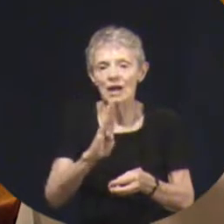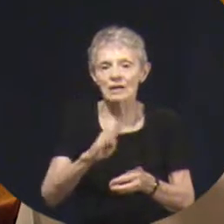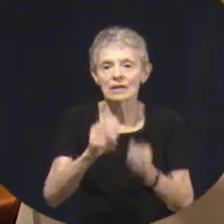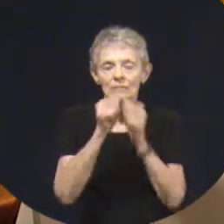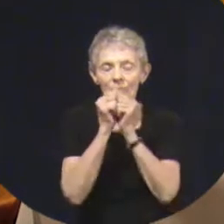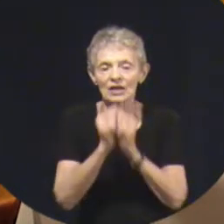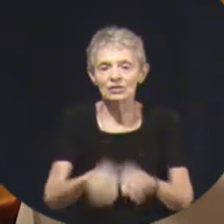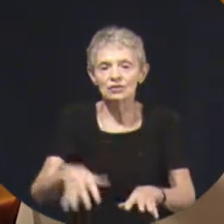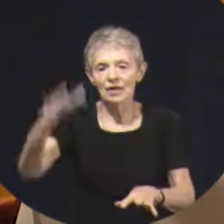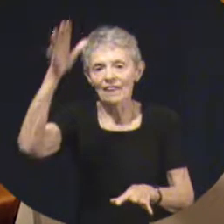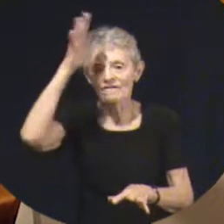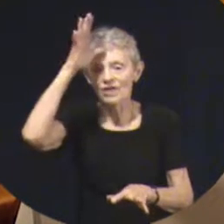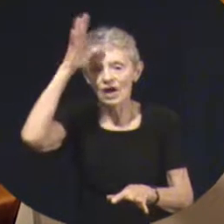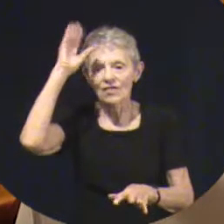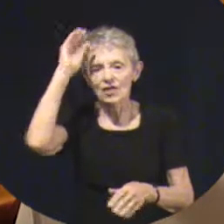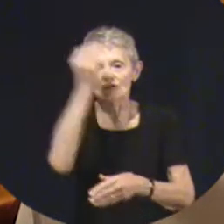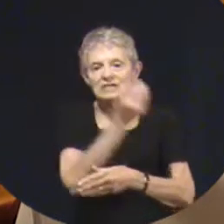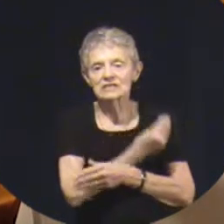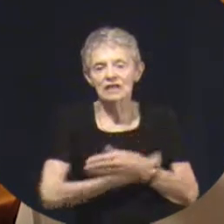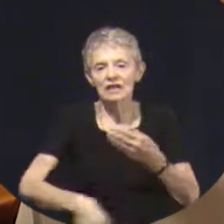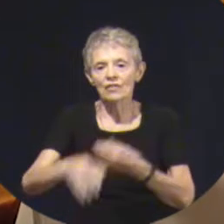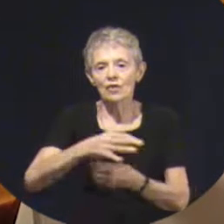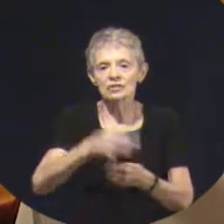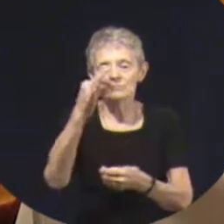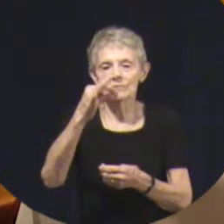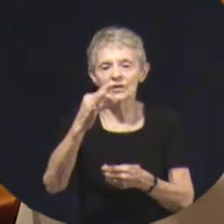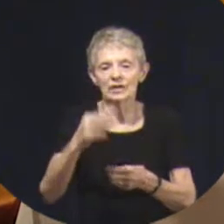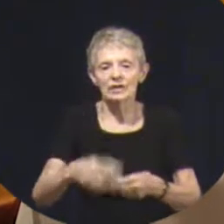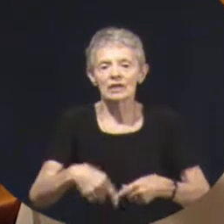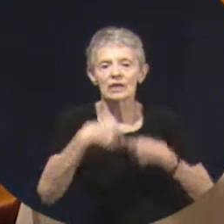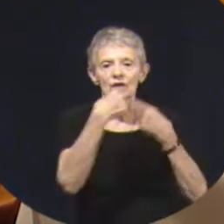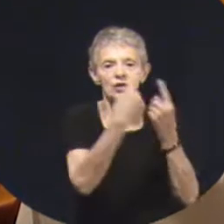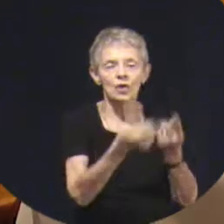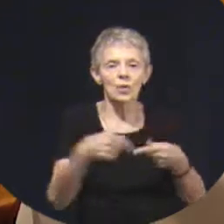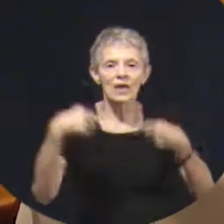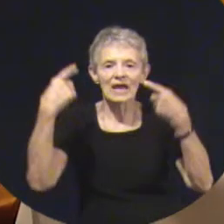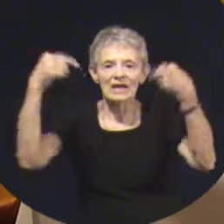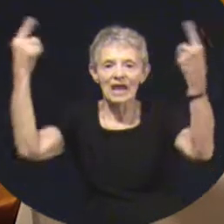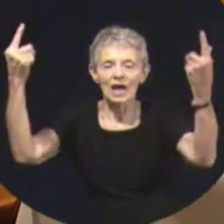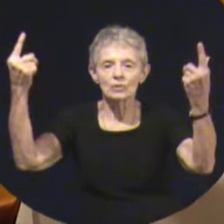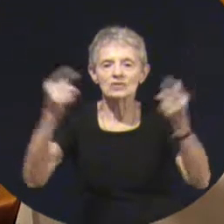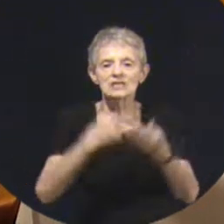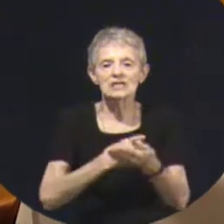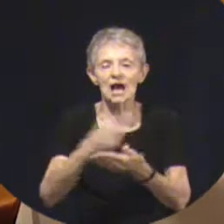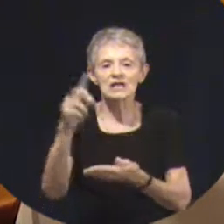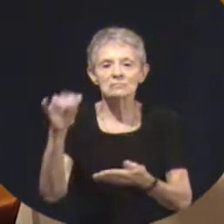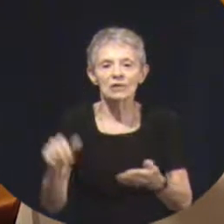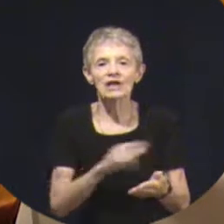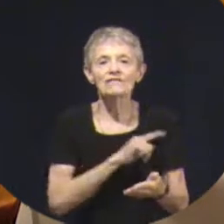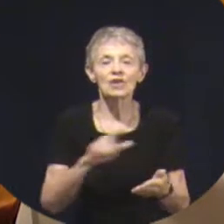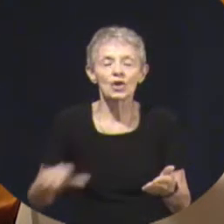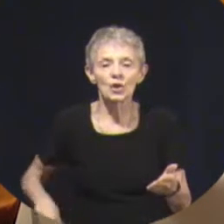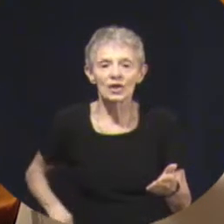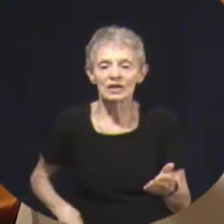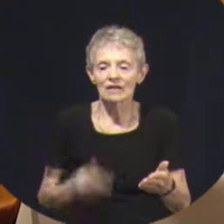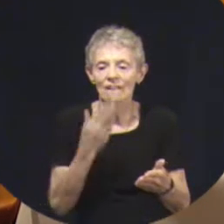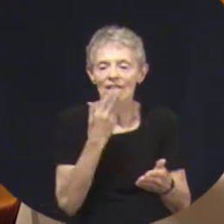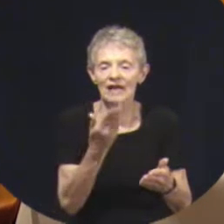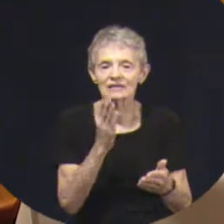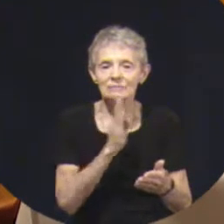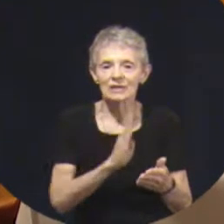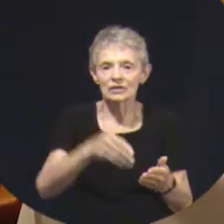peace. Lord Jesus Christ, Son of the living God, God of the world, the Father, and the Holy Spirit, to you who death gave life to the world, free me by this most holy body